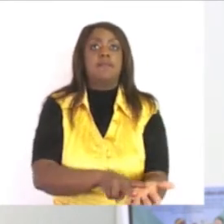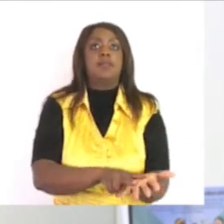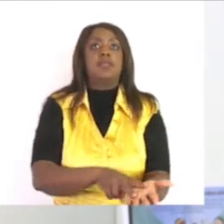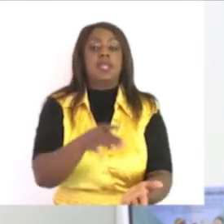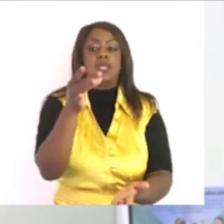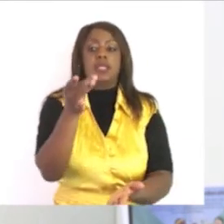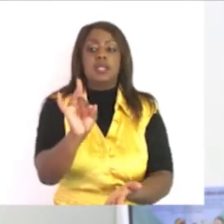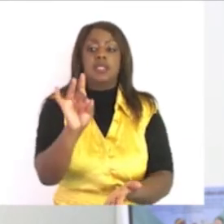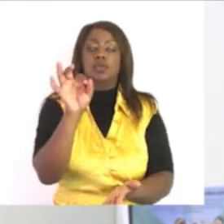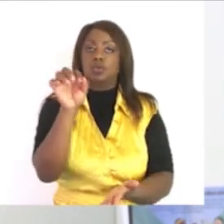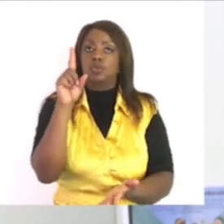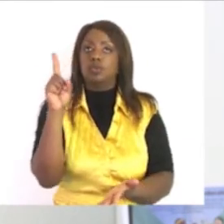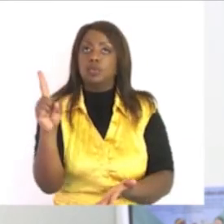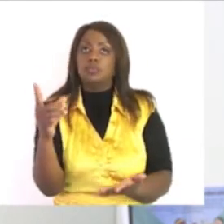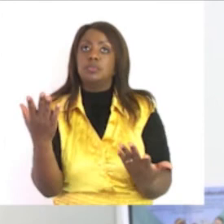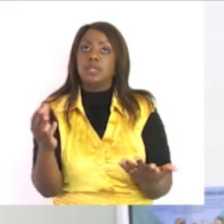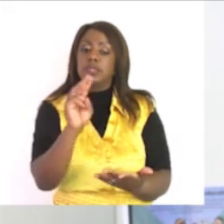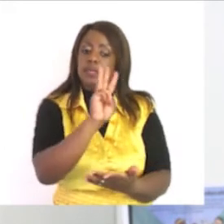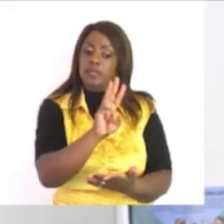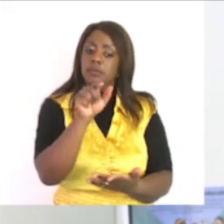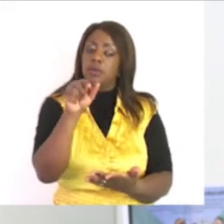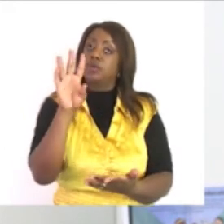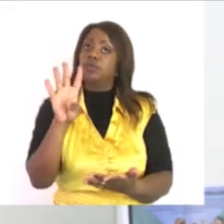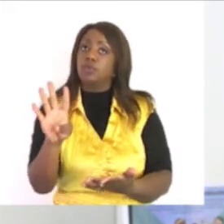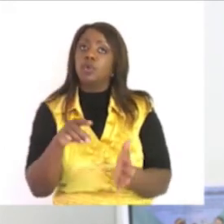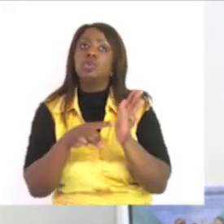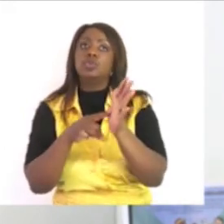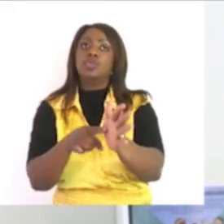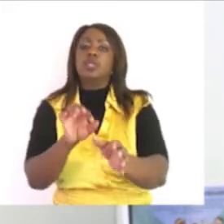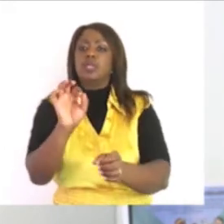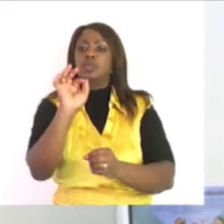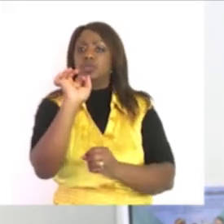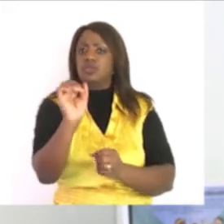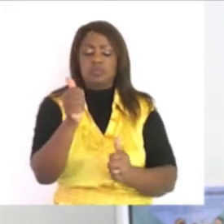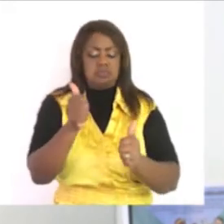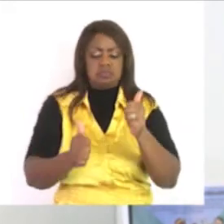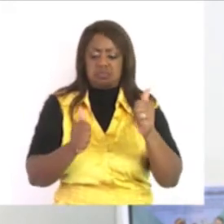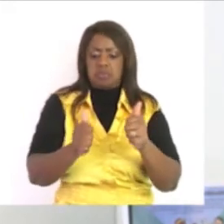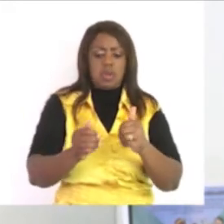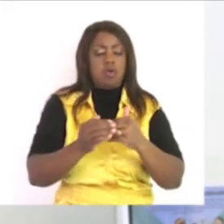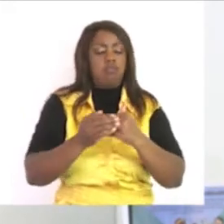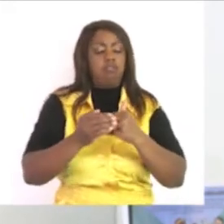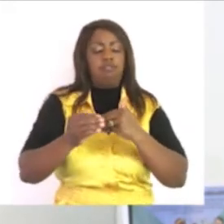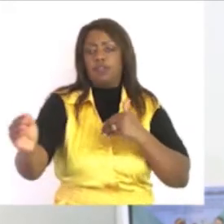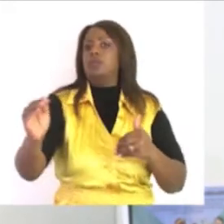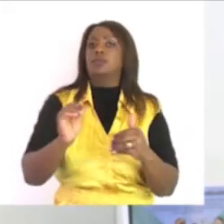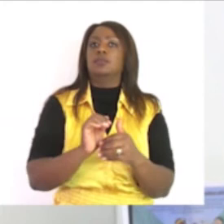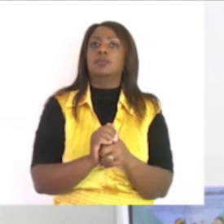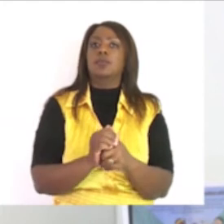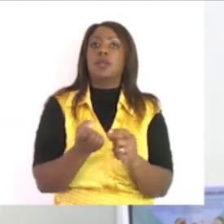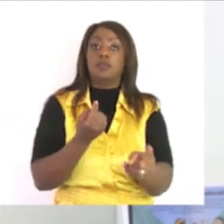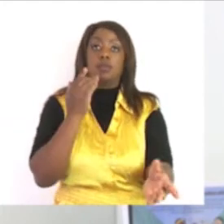8.1 and 3.4, it shows that your estimate was very far from